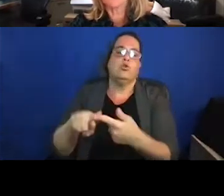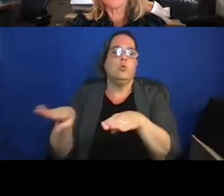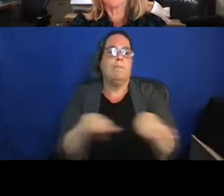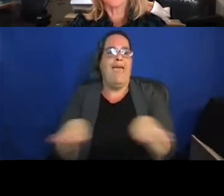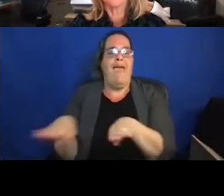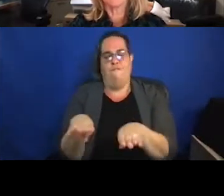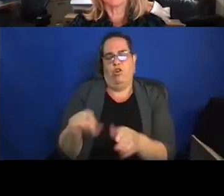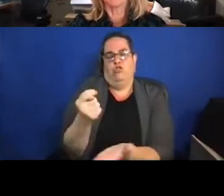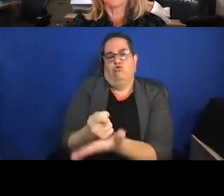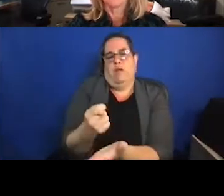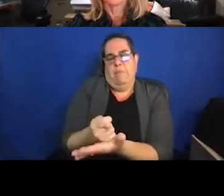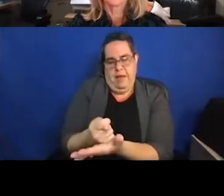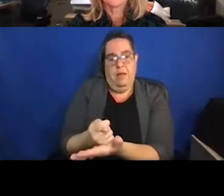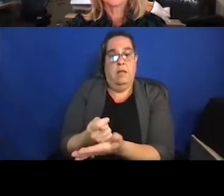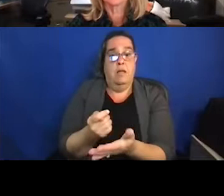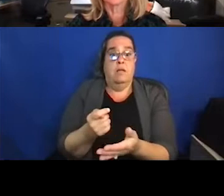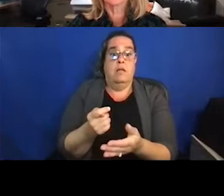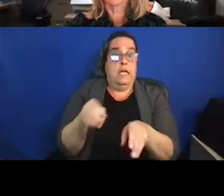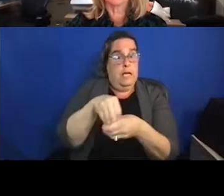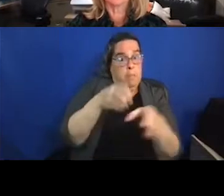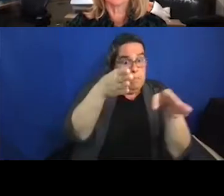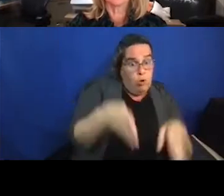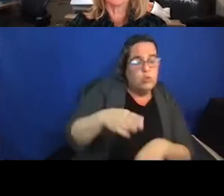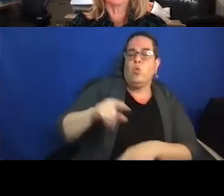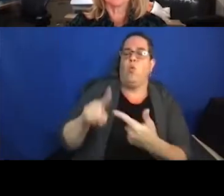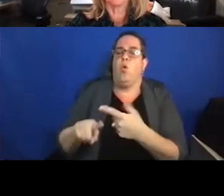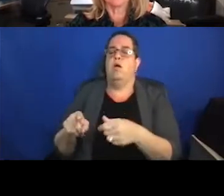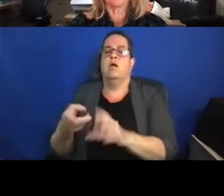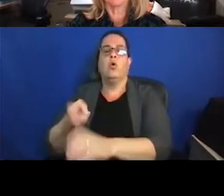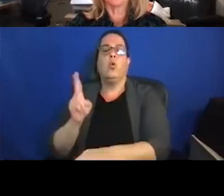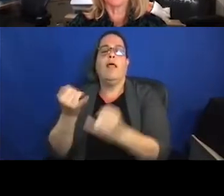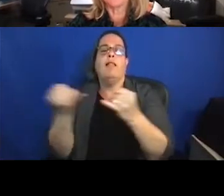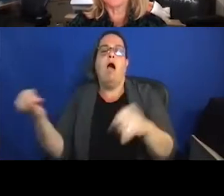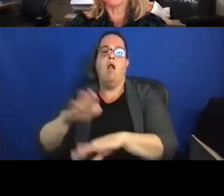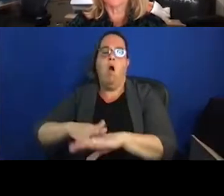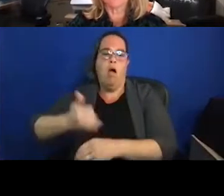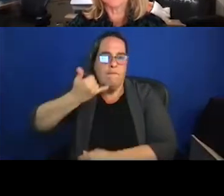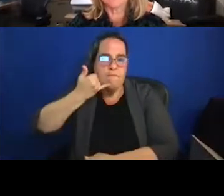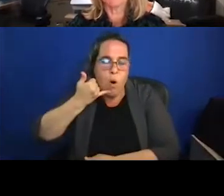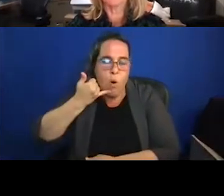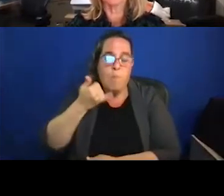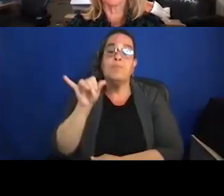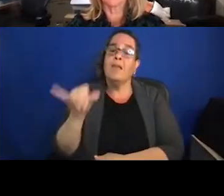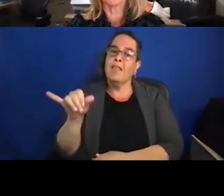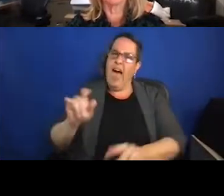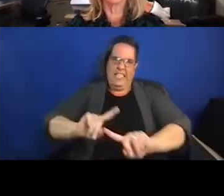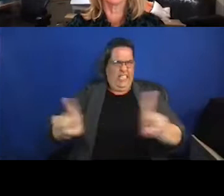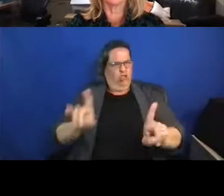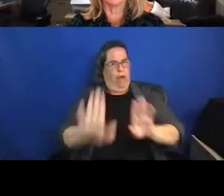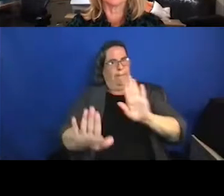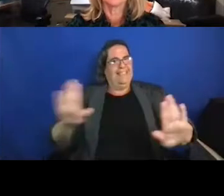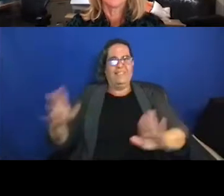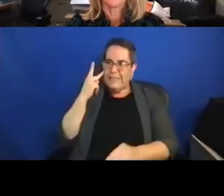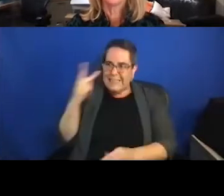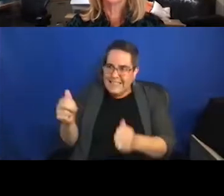And standard of care is that you get advice to quit, you get a prescription for medication, and you get referred to behavioral treatment, be